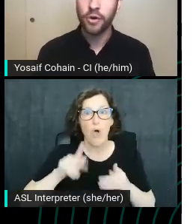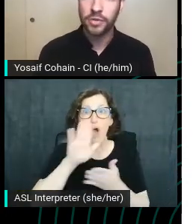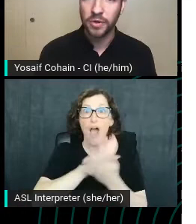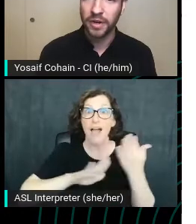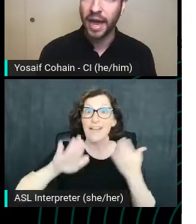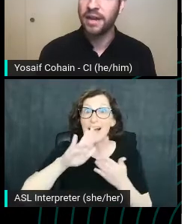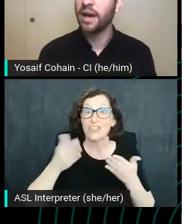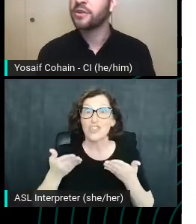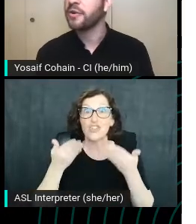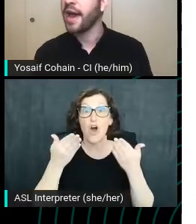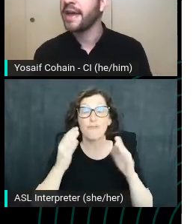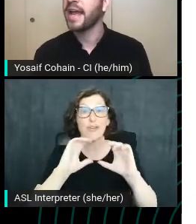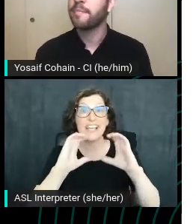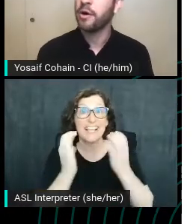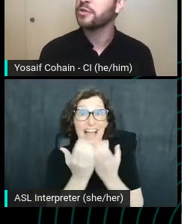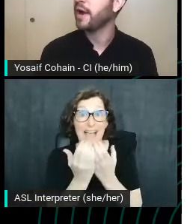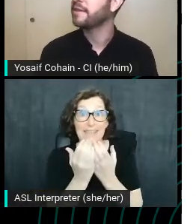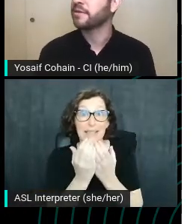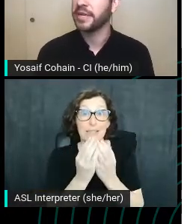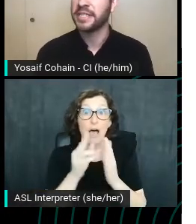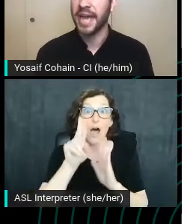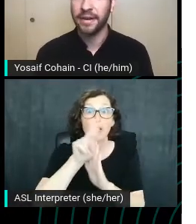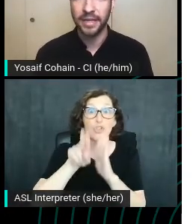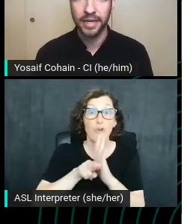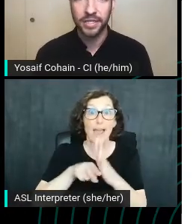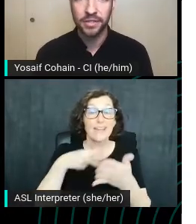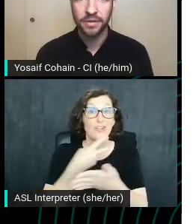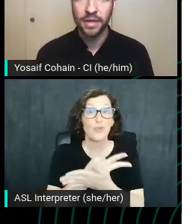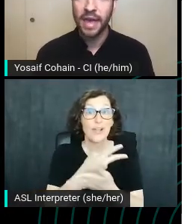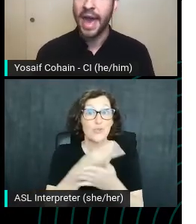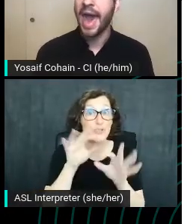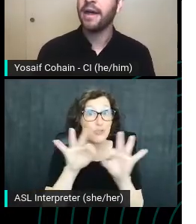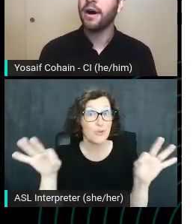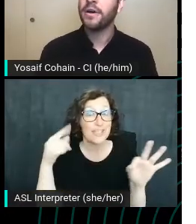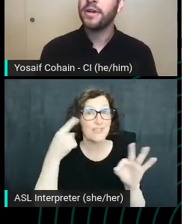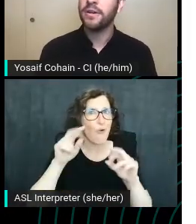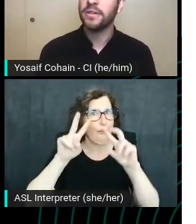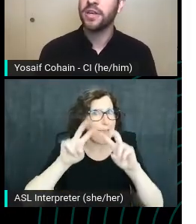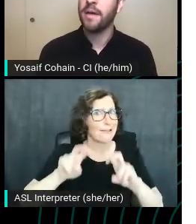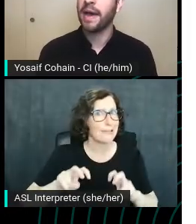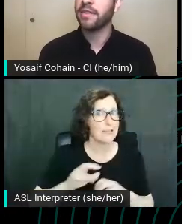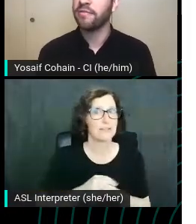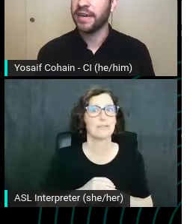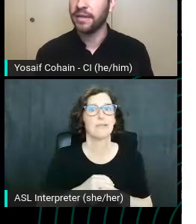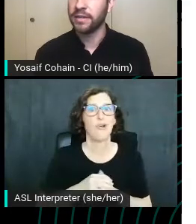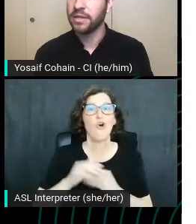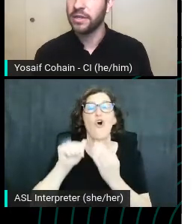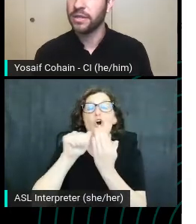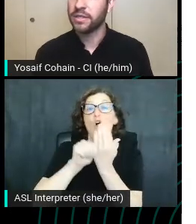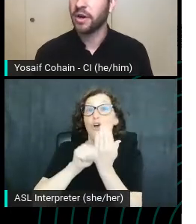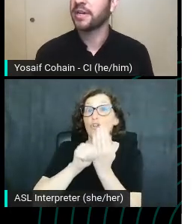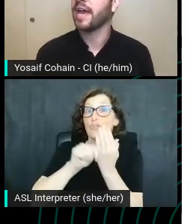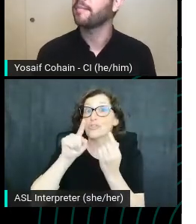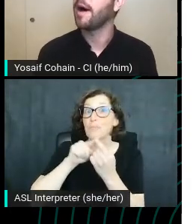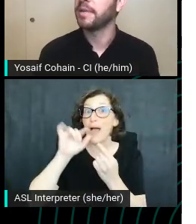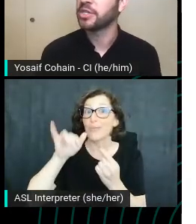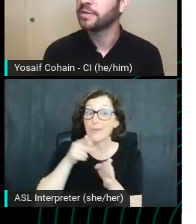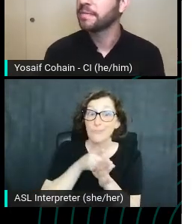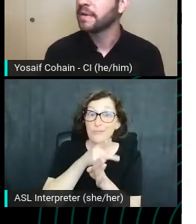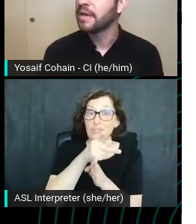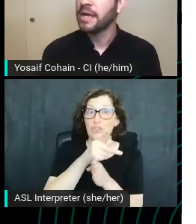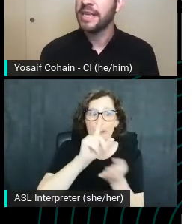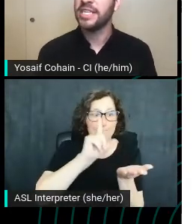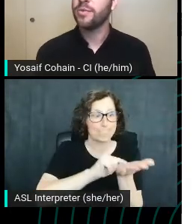offering coursework and undergrad and postgrad degrees in analytics. Articles about the field started getting